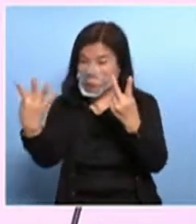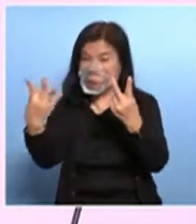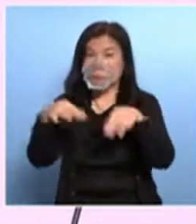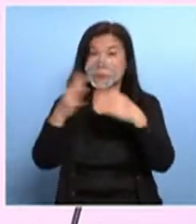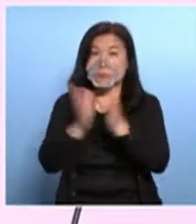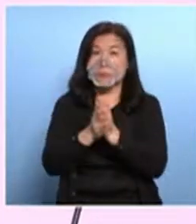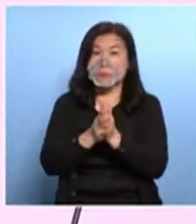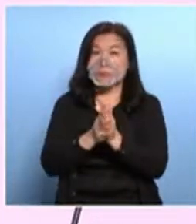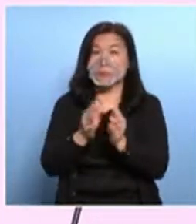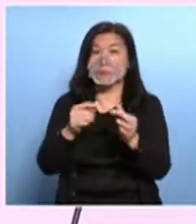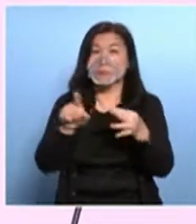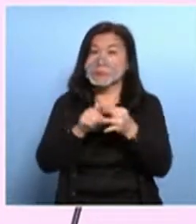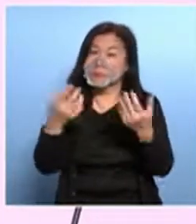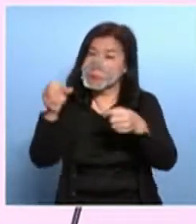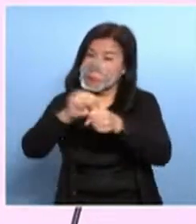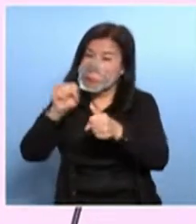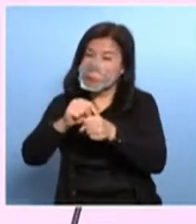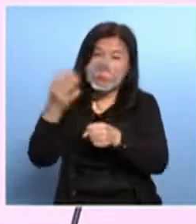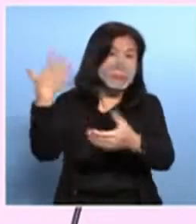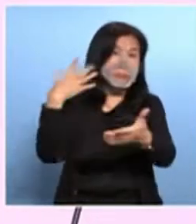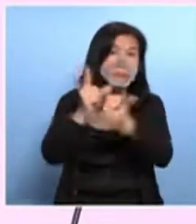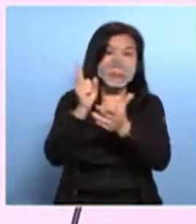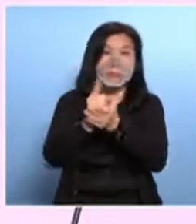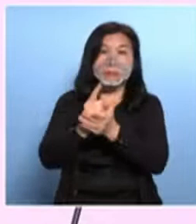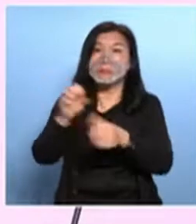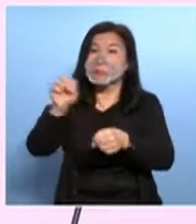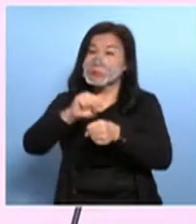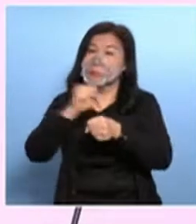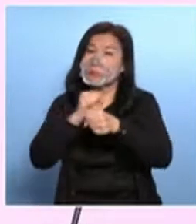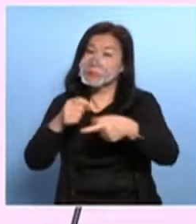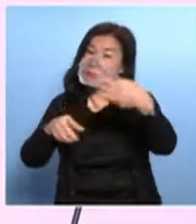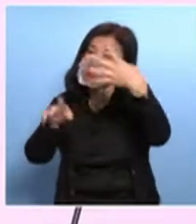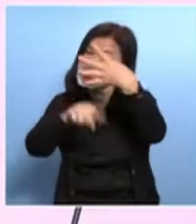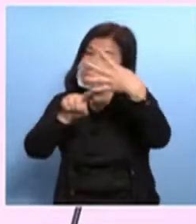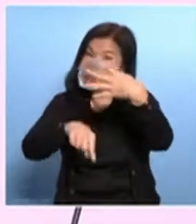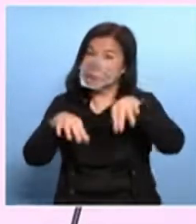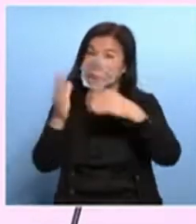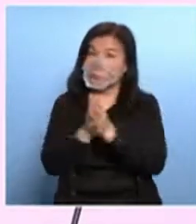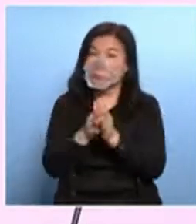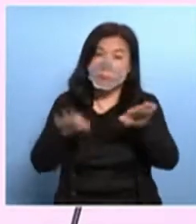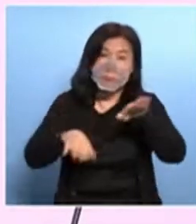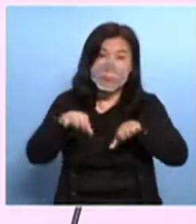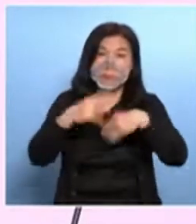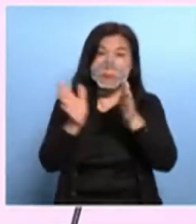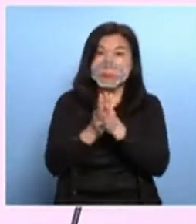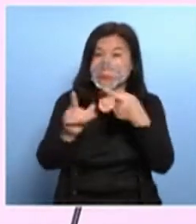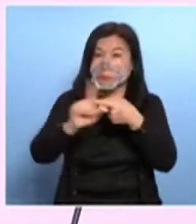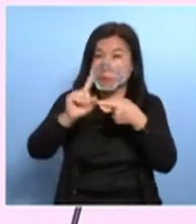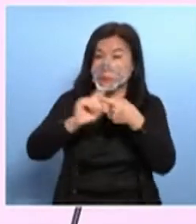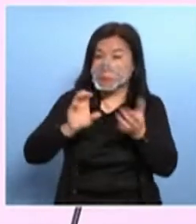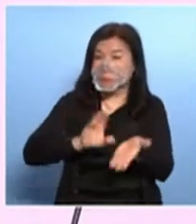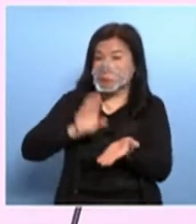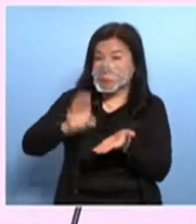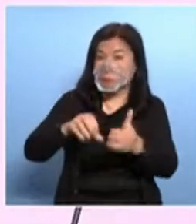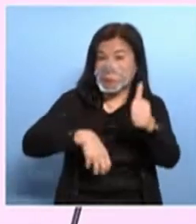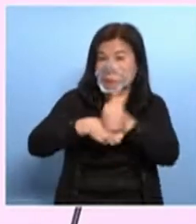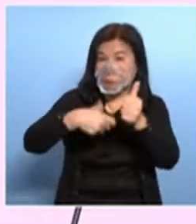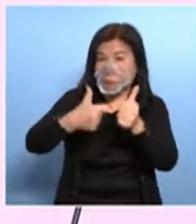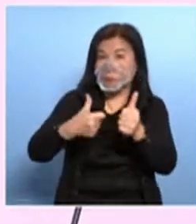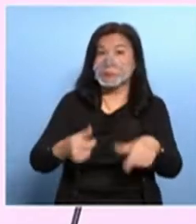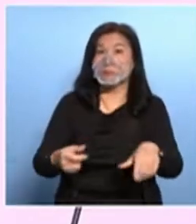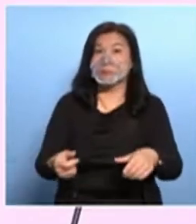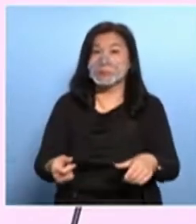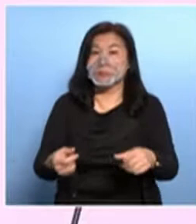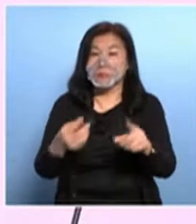around 1,000 in 2014 to around 4,000 last year. And the amount of venture capital investment surged